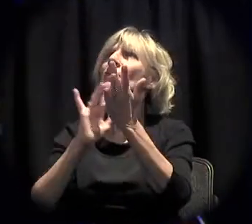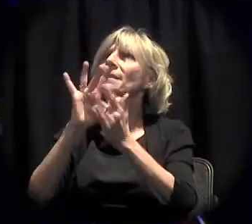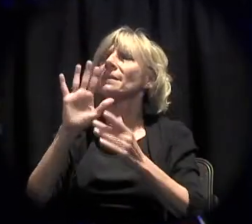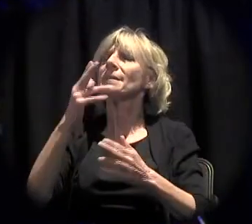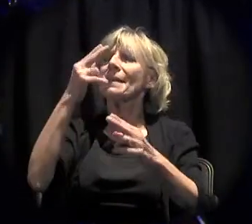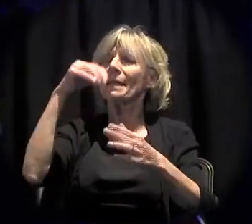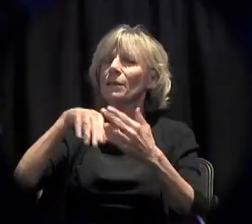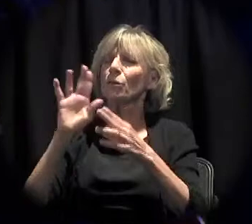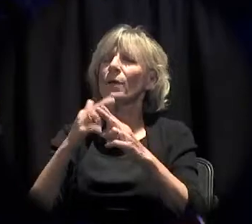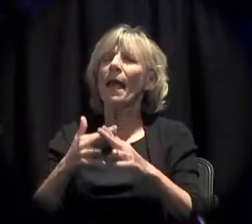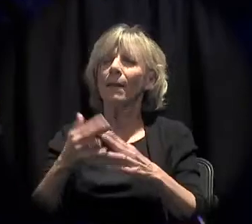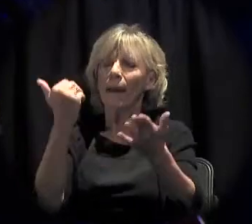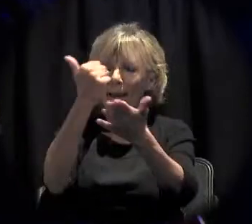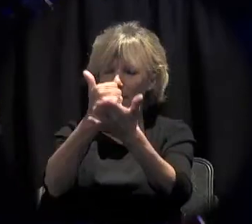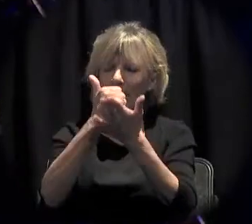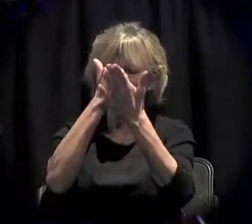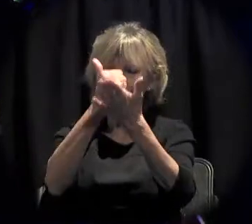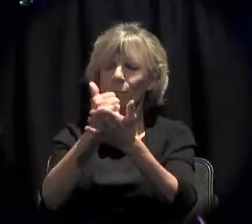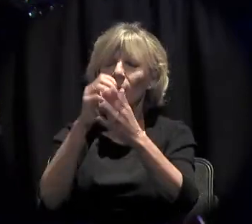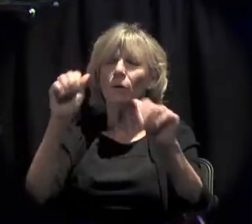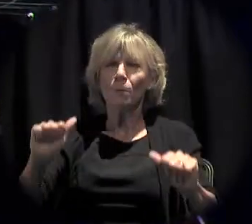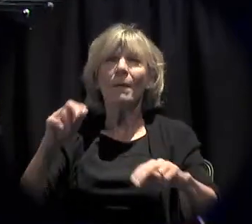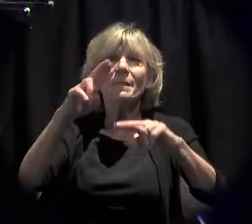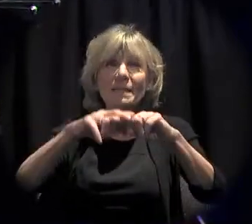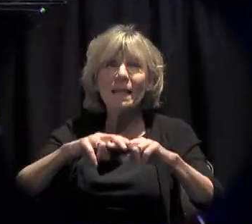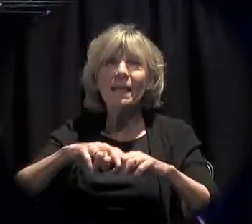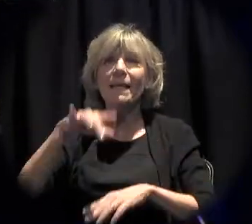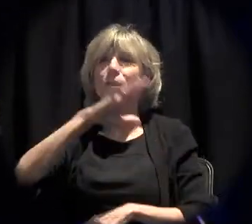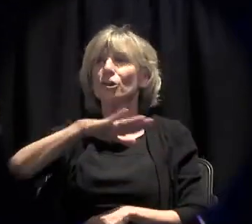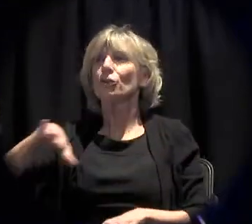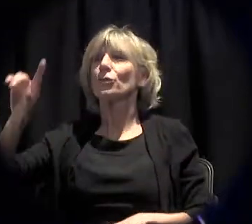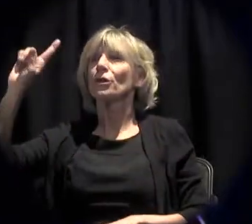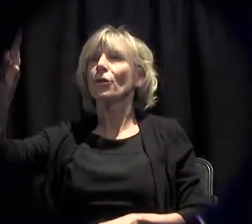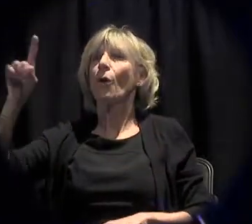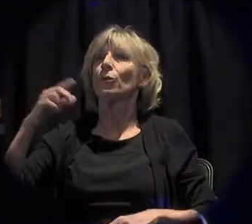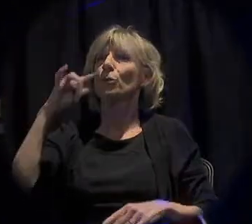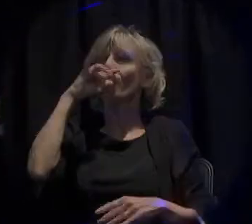Amen. You may be seated, and children are dismissed for Kids Church.